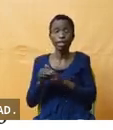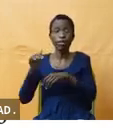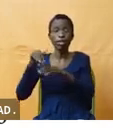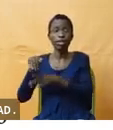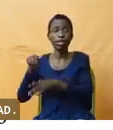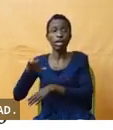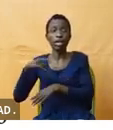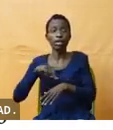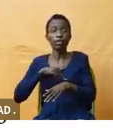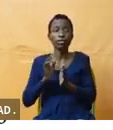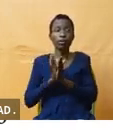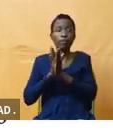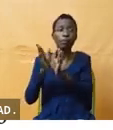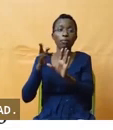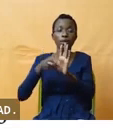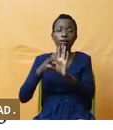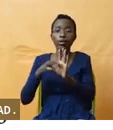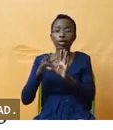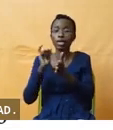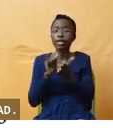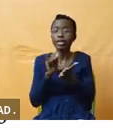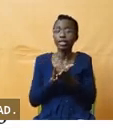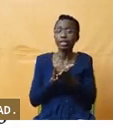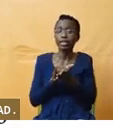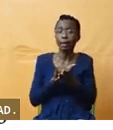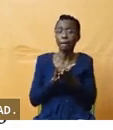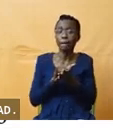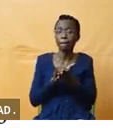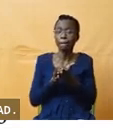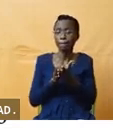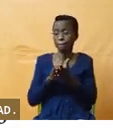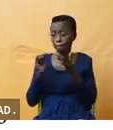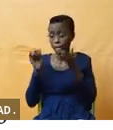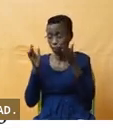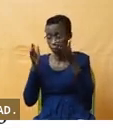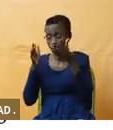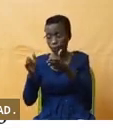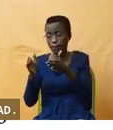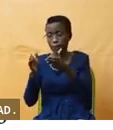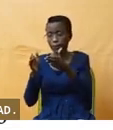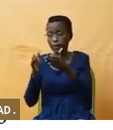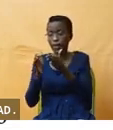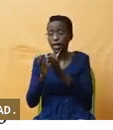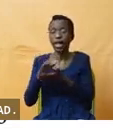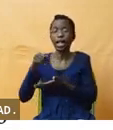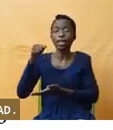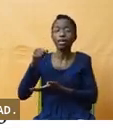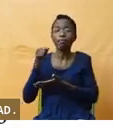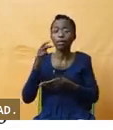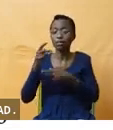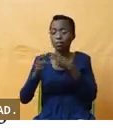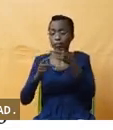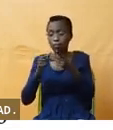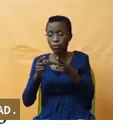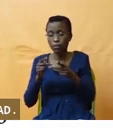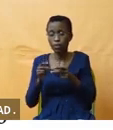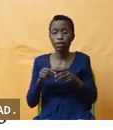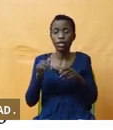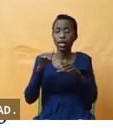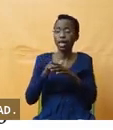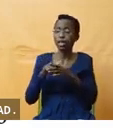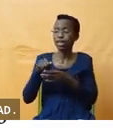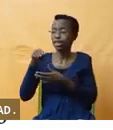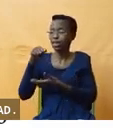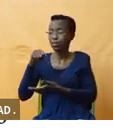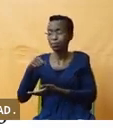public participation is really concentrated at the budget process. So within the budget cycle that